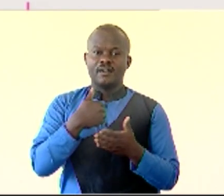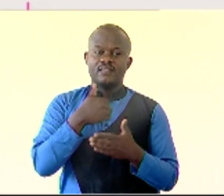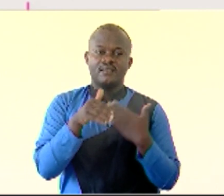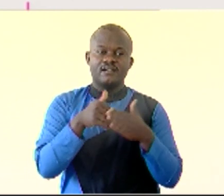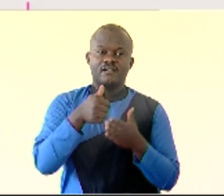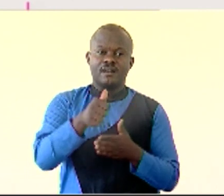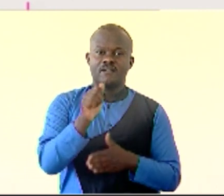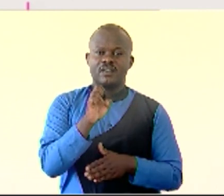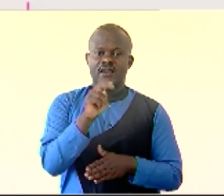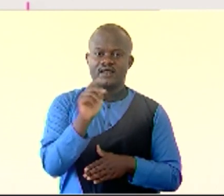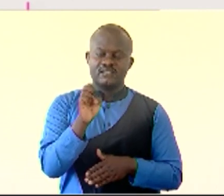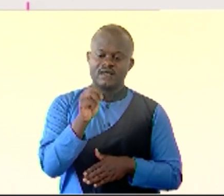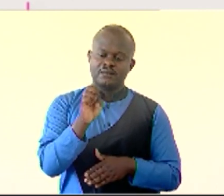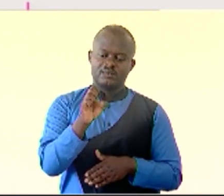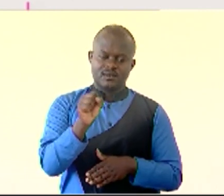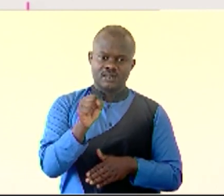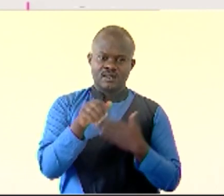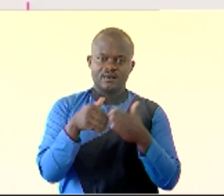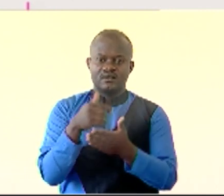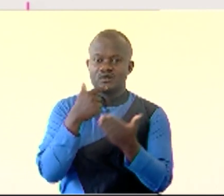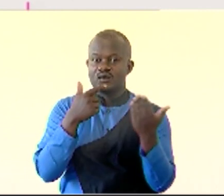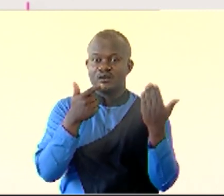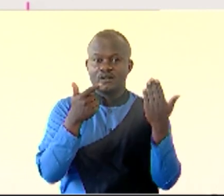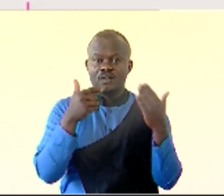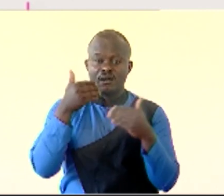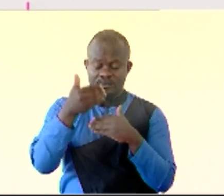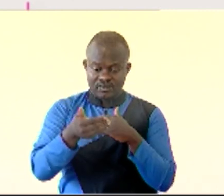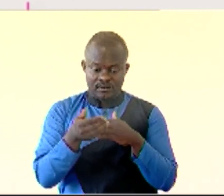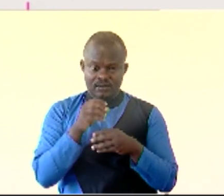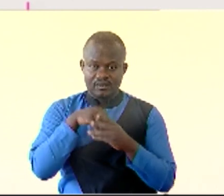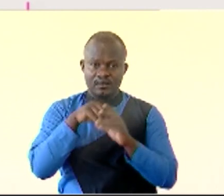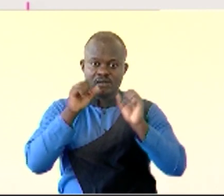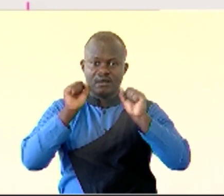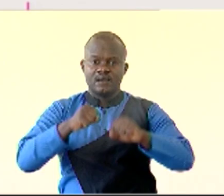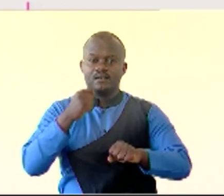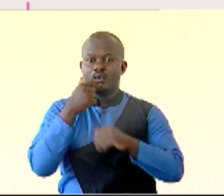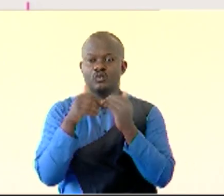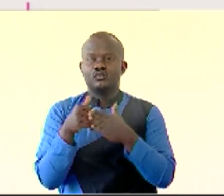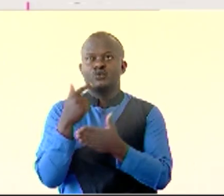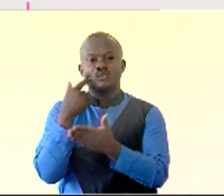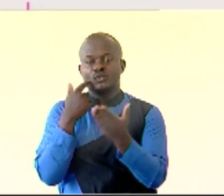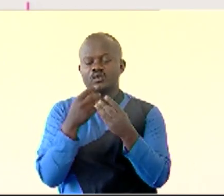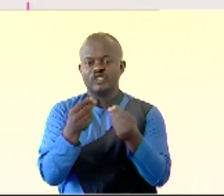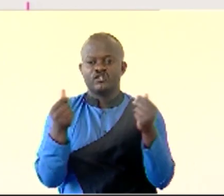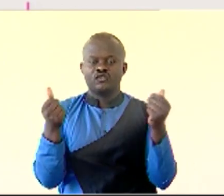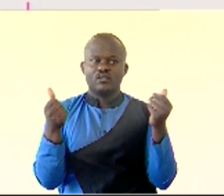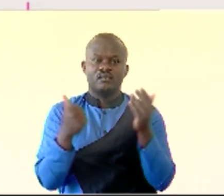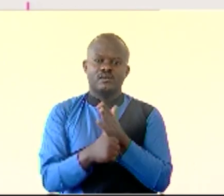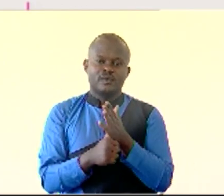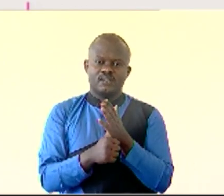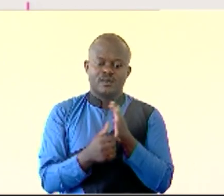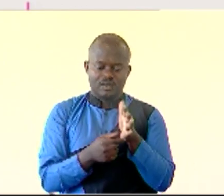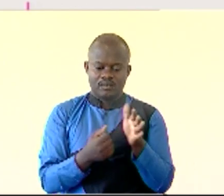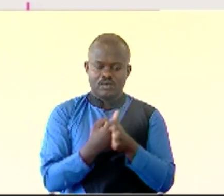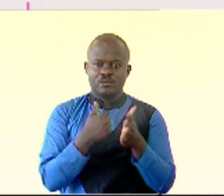like enzymes and a substrate. So after binding with them, they're able to destroy it. This